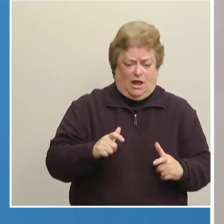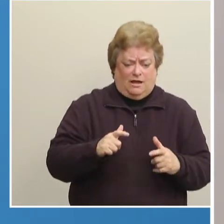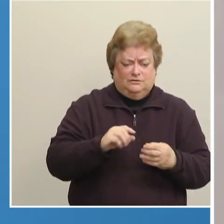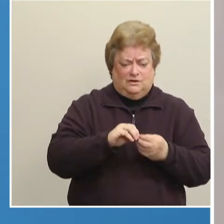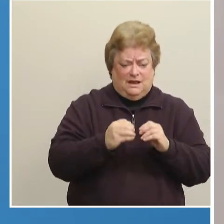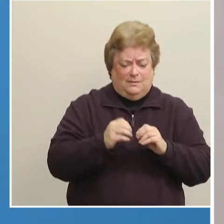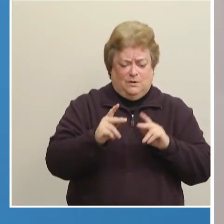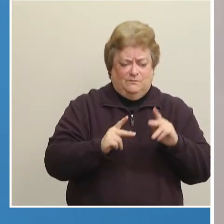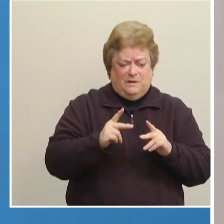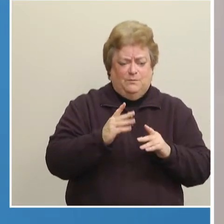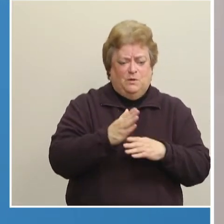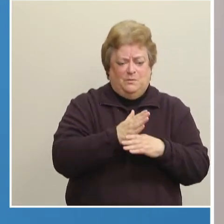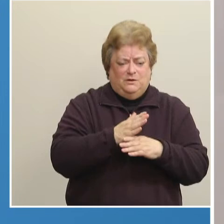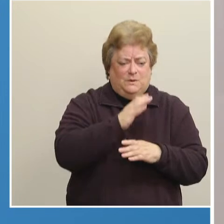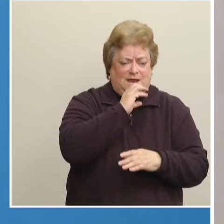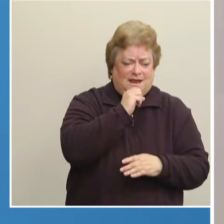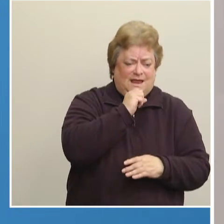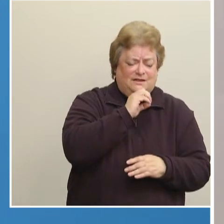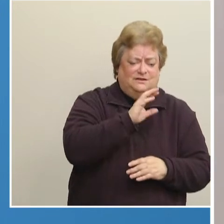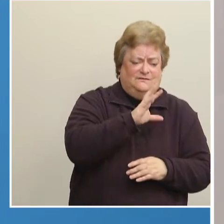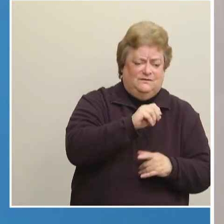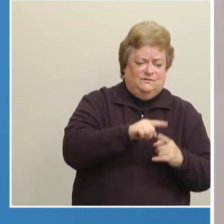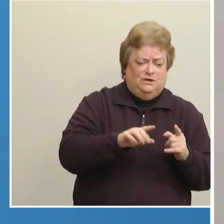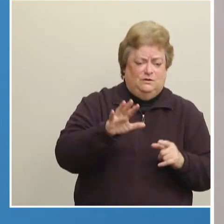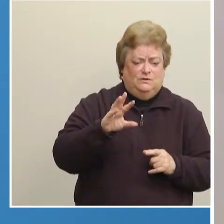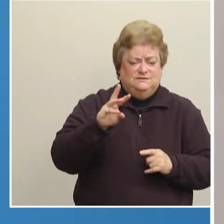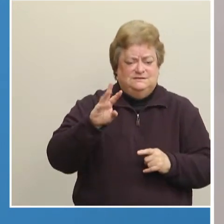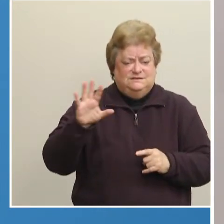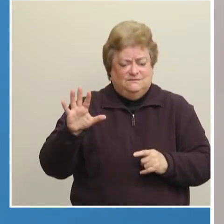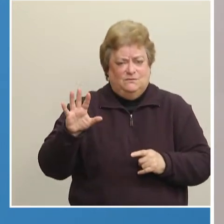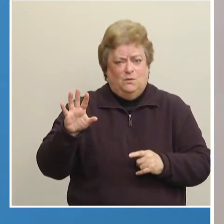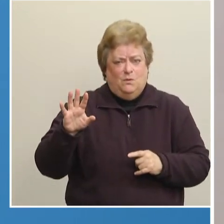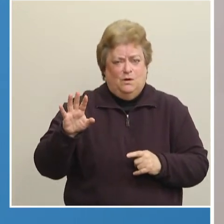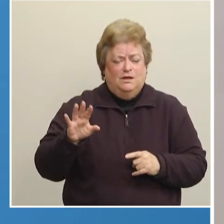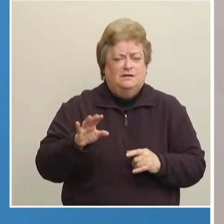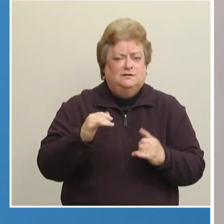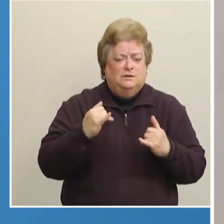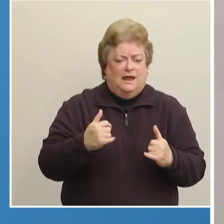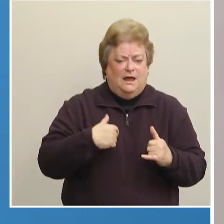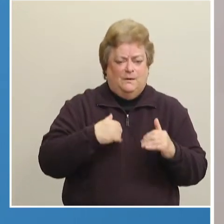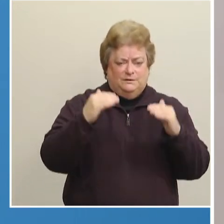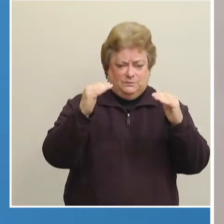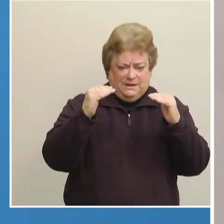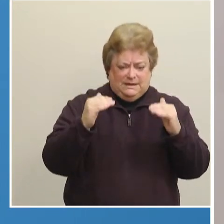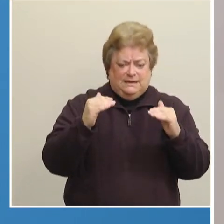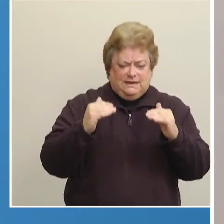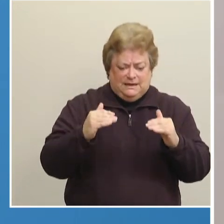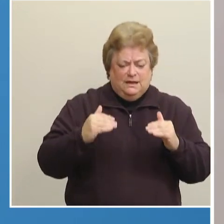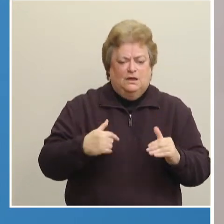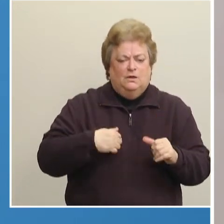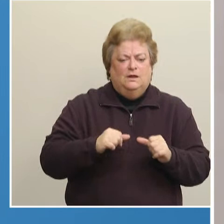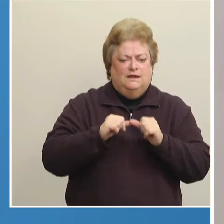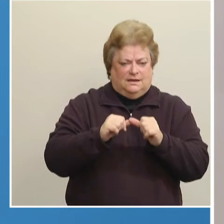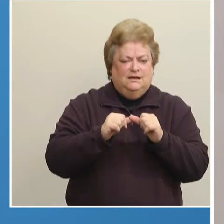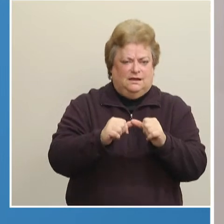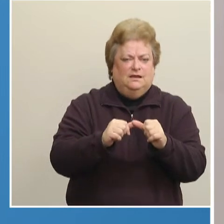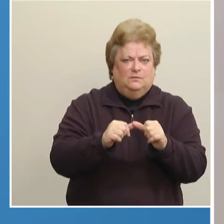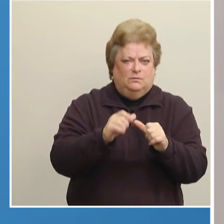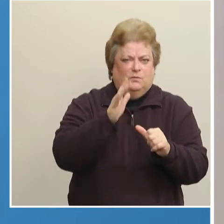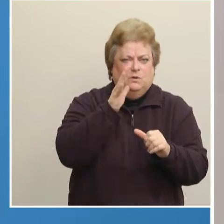50 and 64, and so as we move down, we're going to continue to do what we've been doing